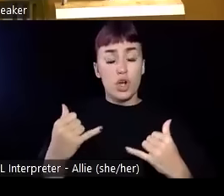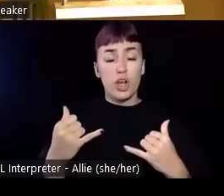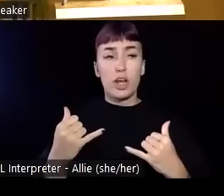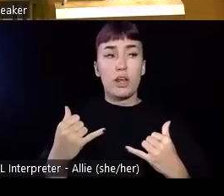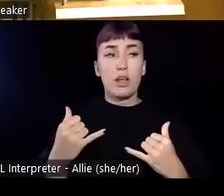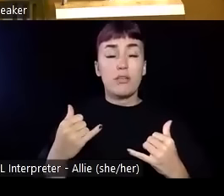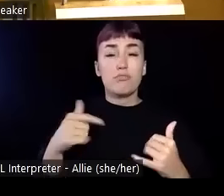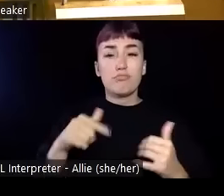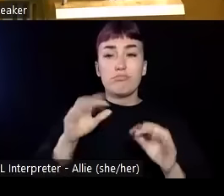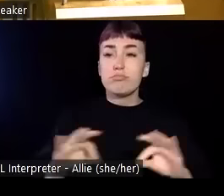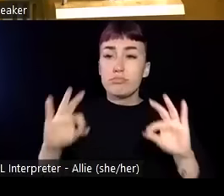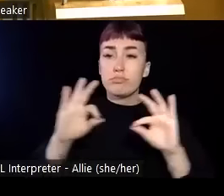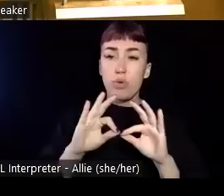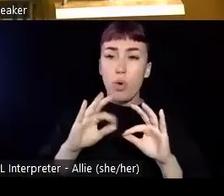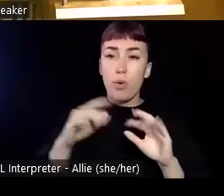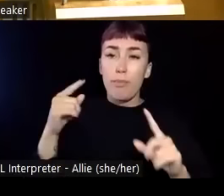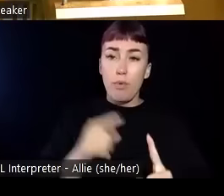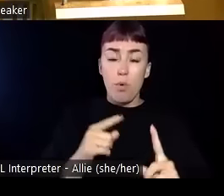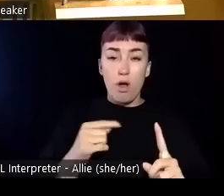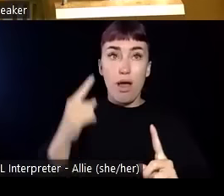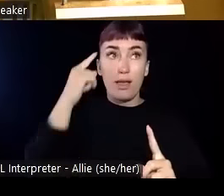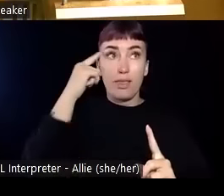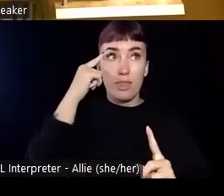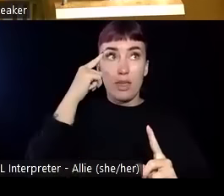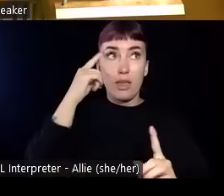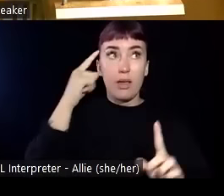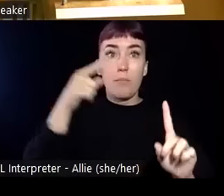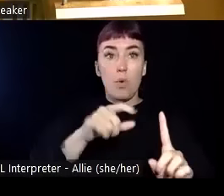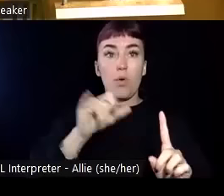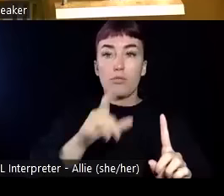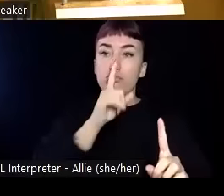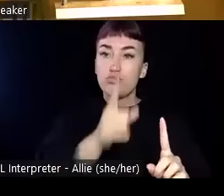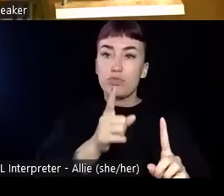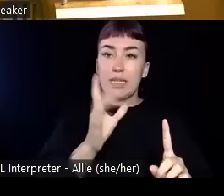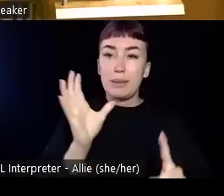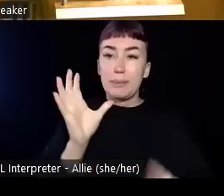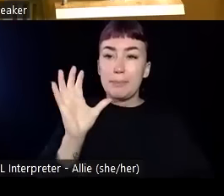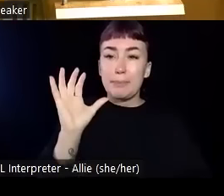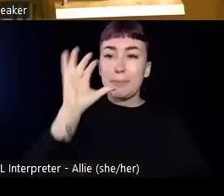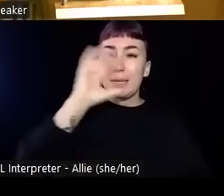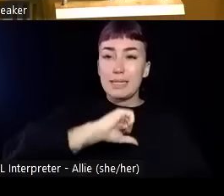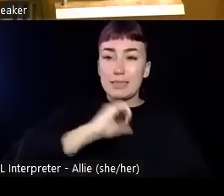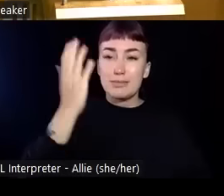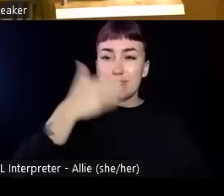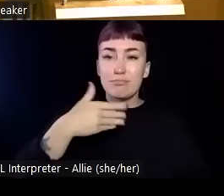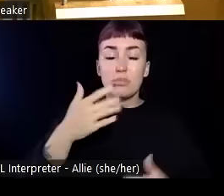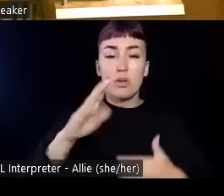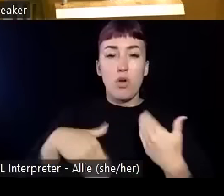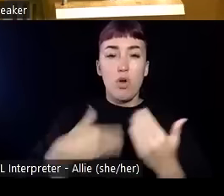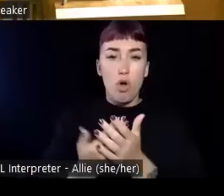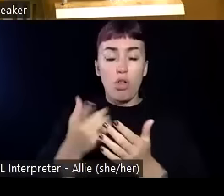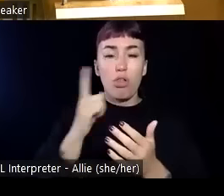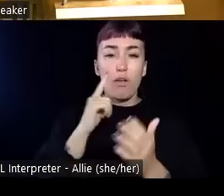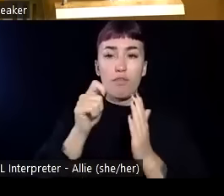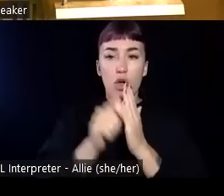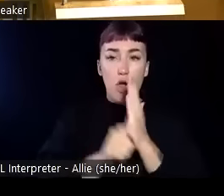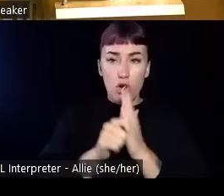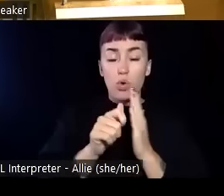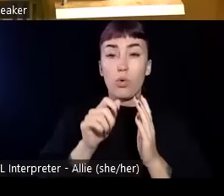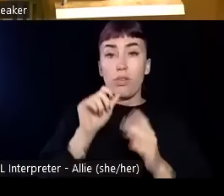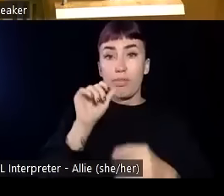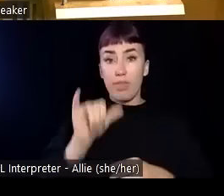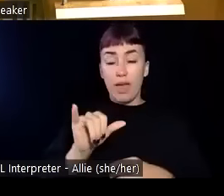this is an important point to make. And I think that a point that was really missed by all of the articles in the lay press, which is